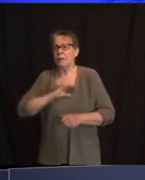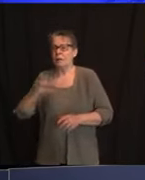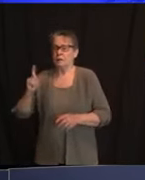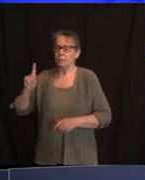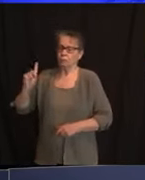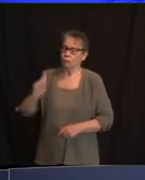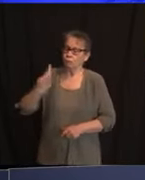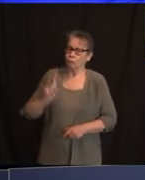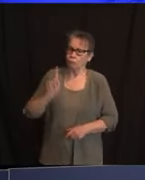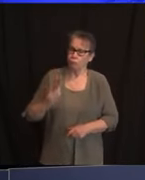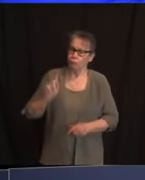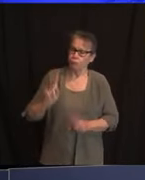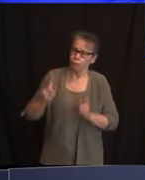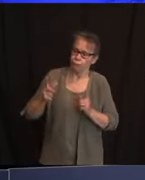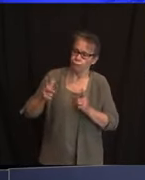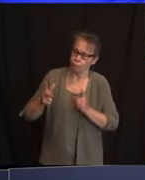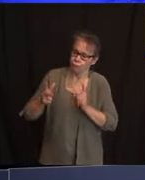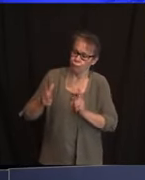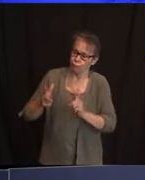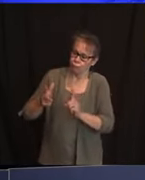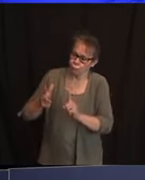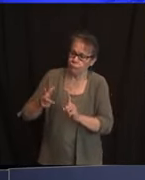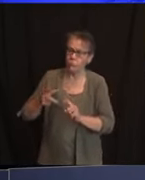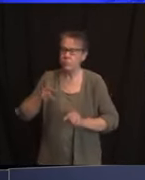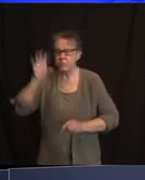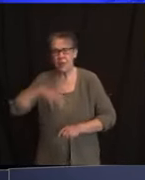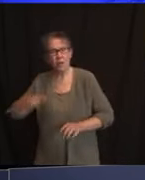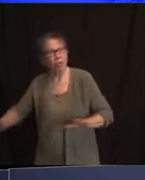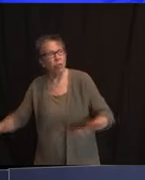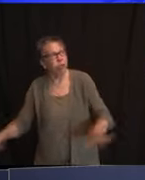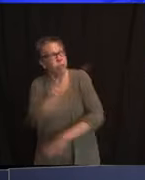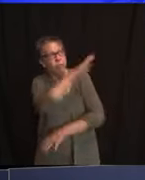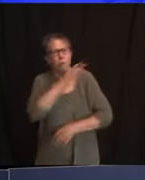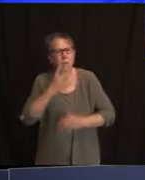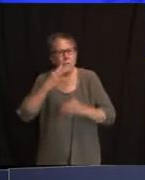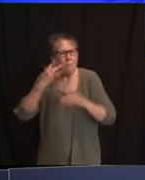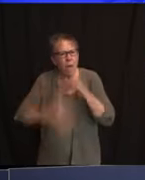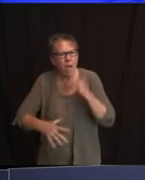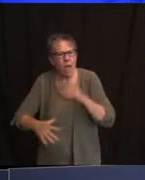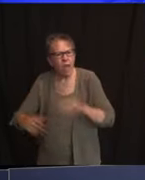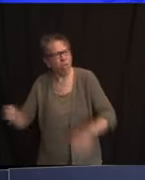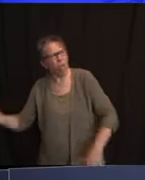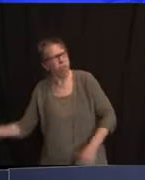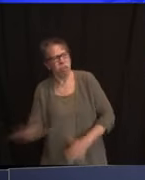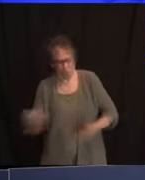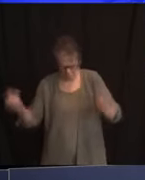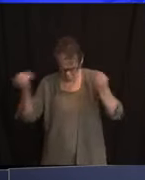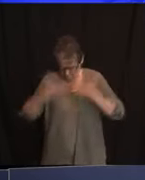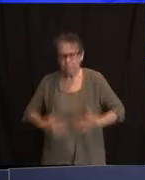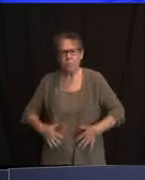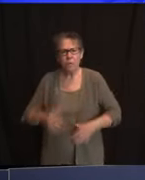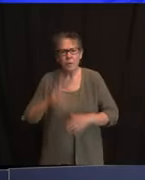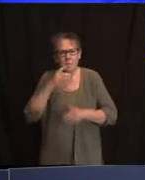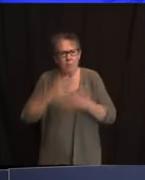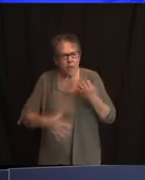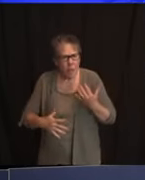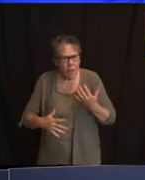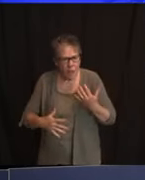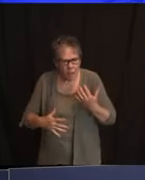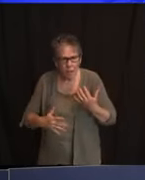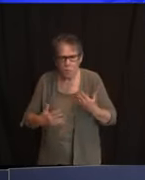although I think the weather Saturday helped tamp some things down, I'm sorry to report that the parks being open, our state park police reported